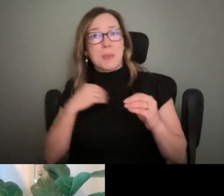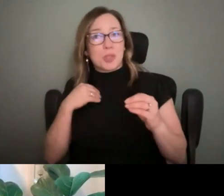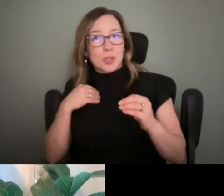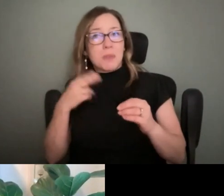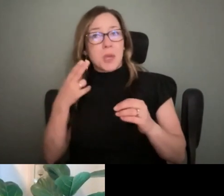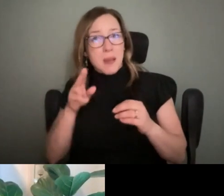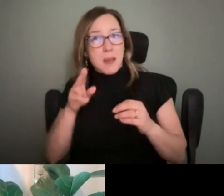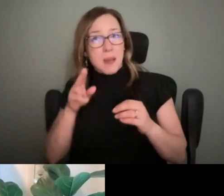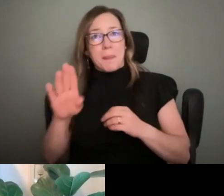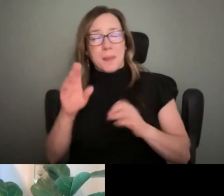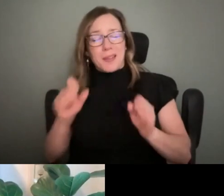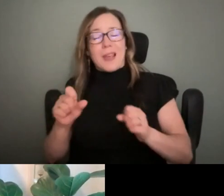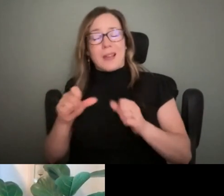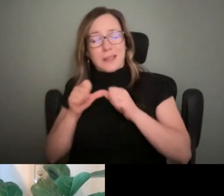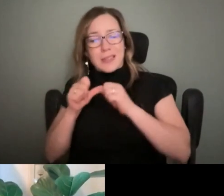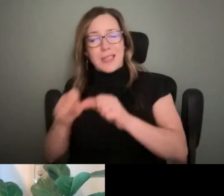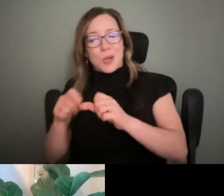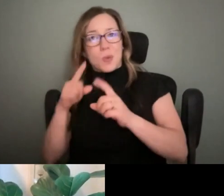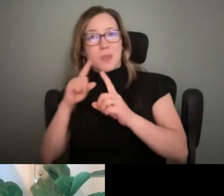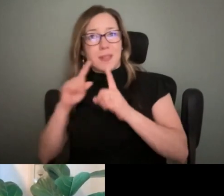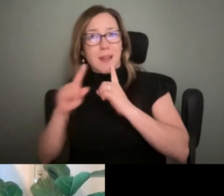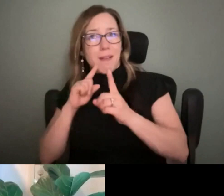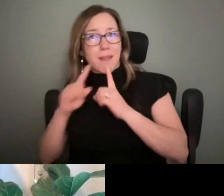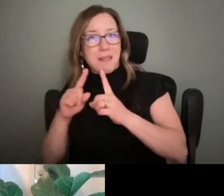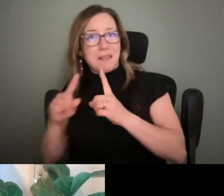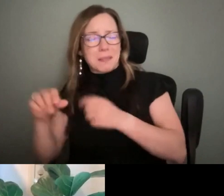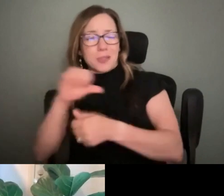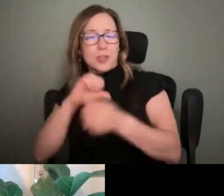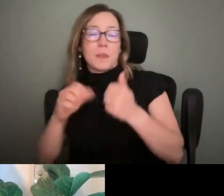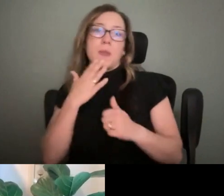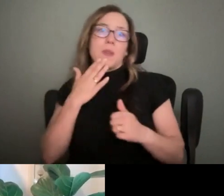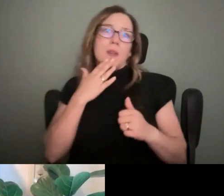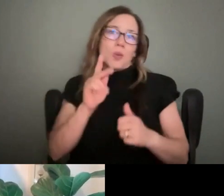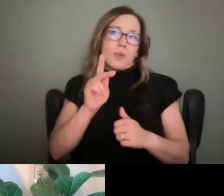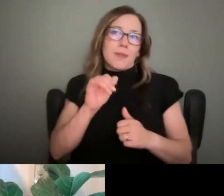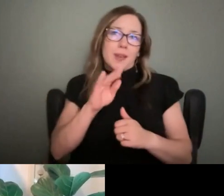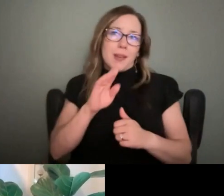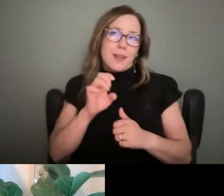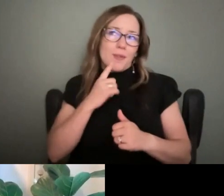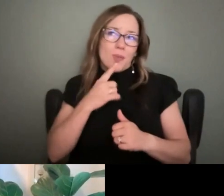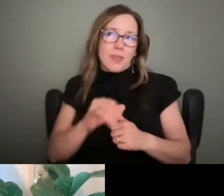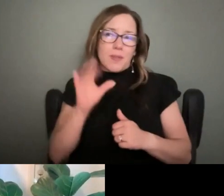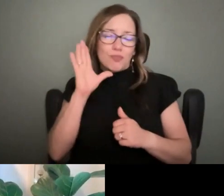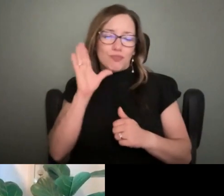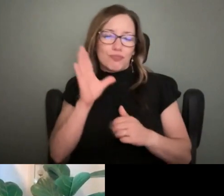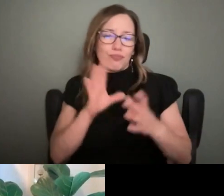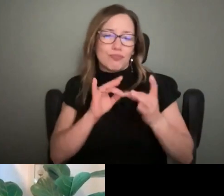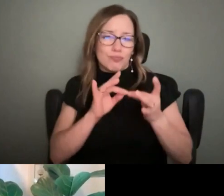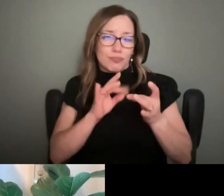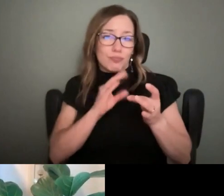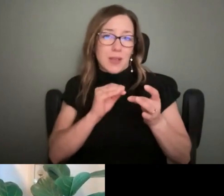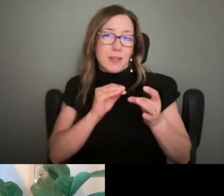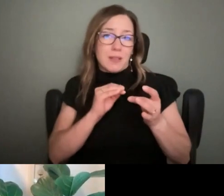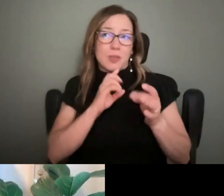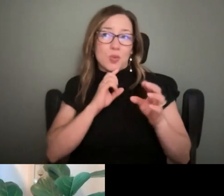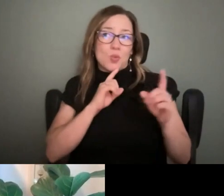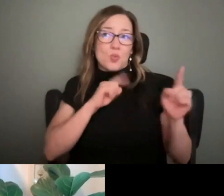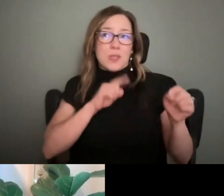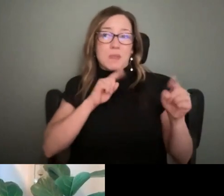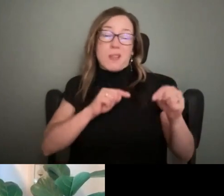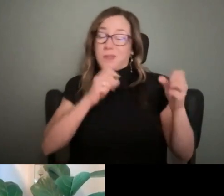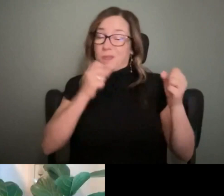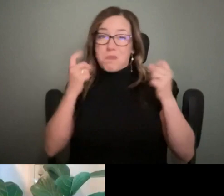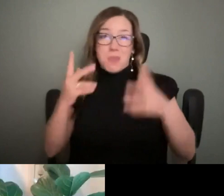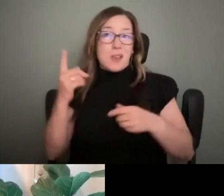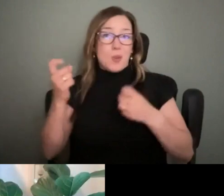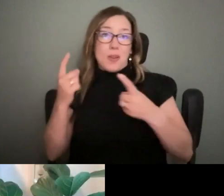where you can continue this dialogue with each other. But thank you, Katie, for your presentation and for those responses to the many questions